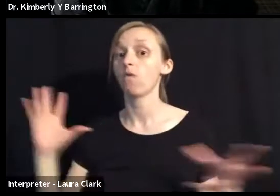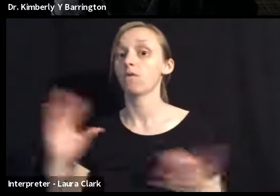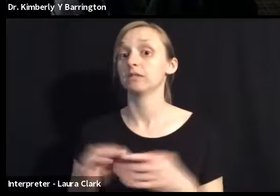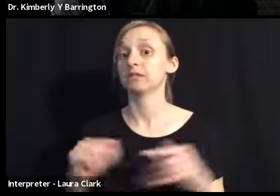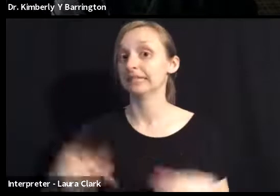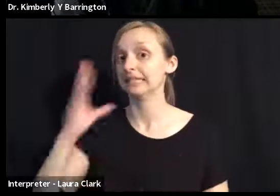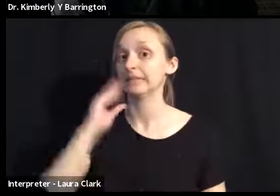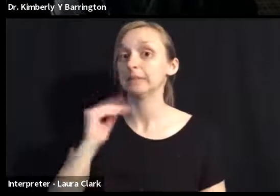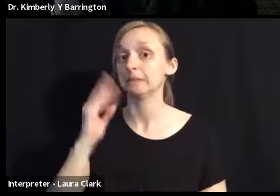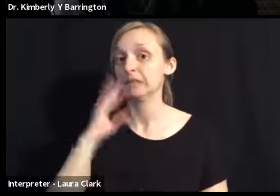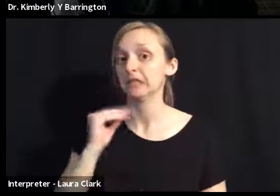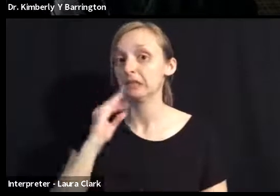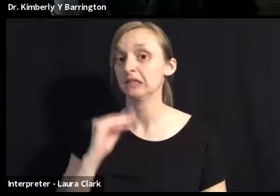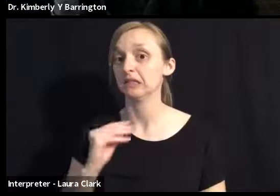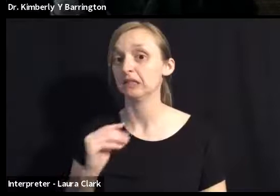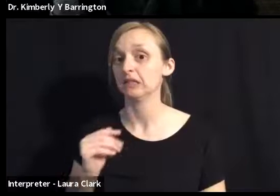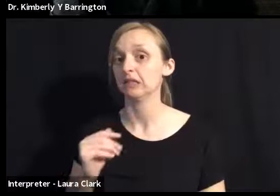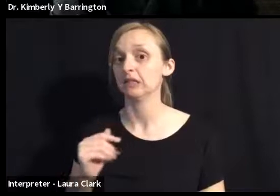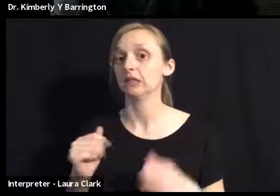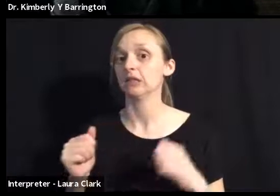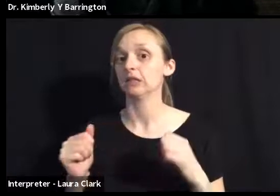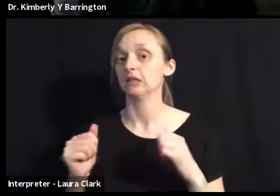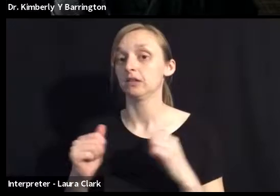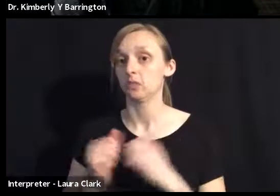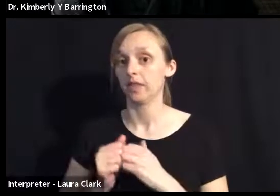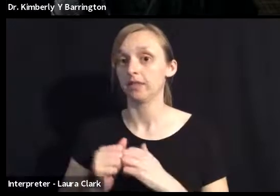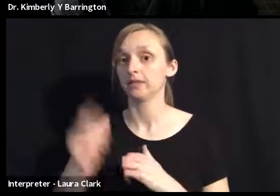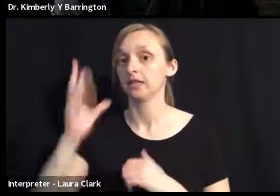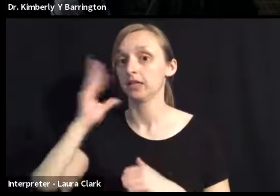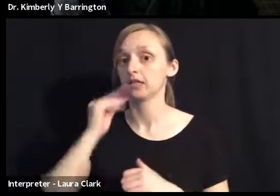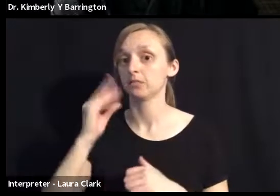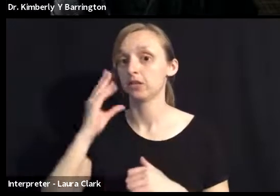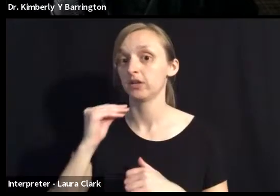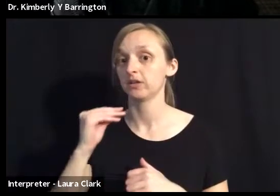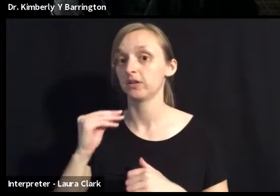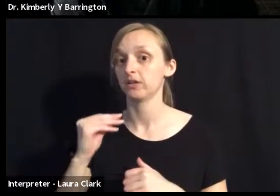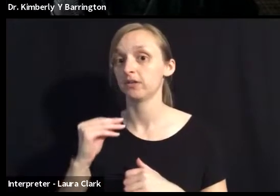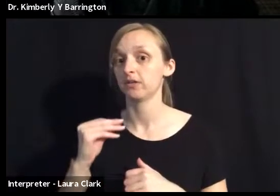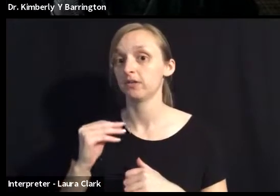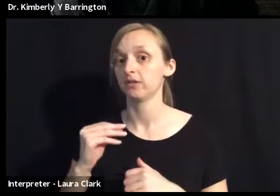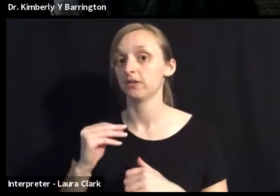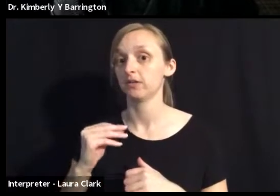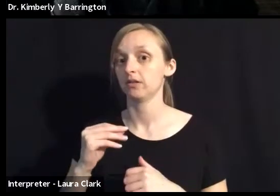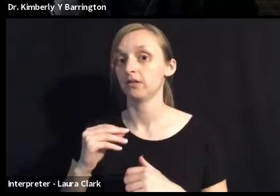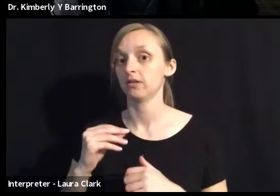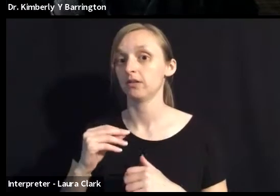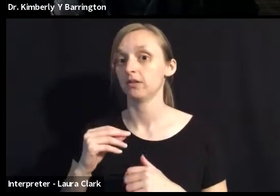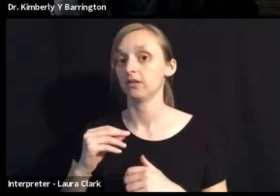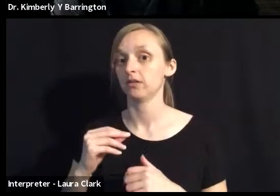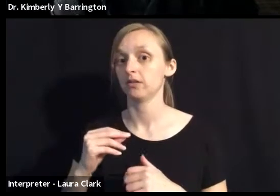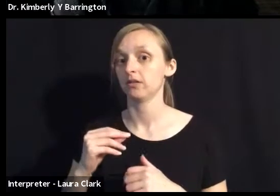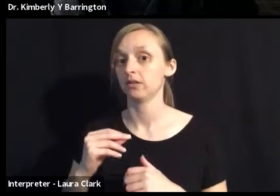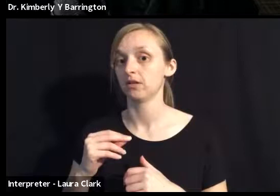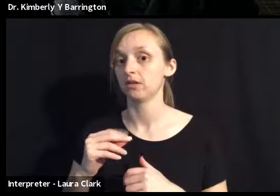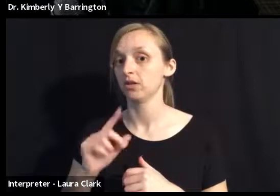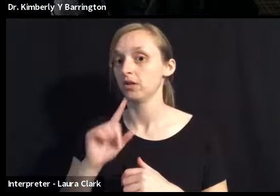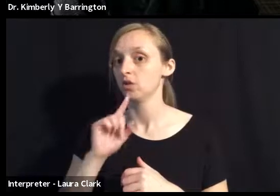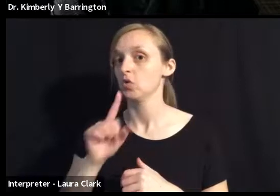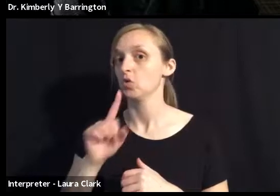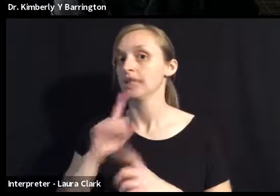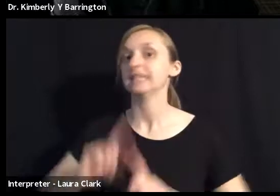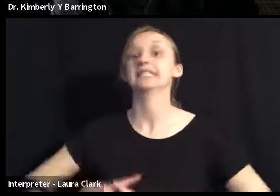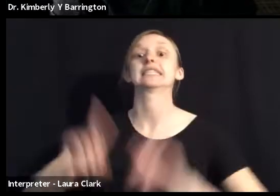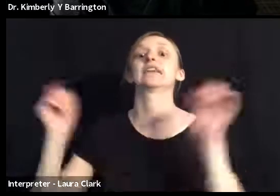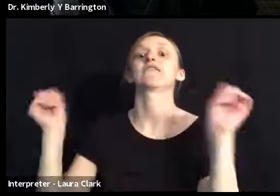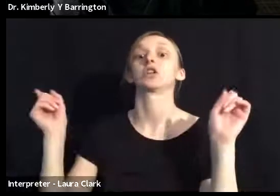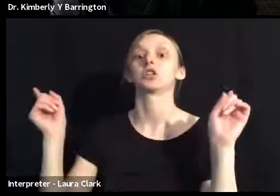experience without experience of someone being around me like this, it's been very, very different. I